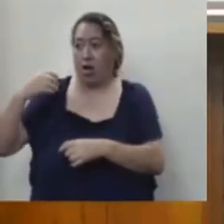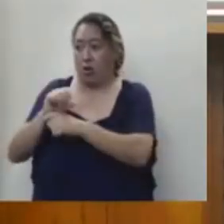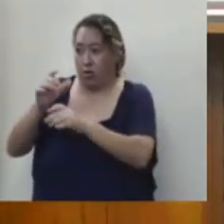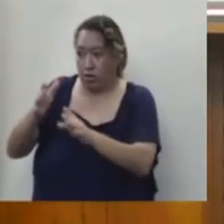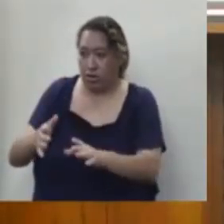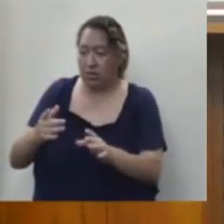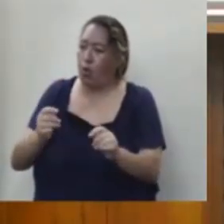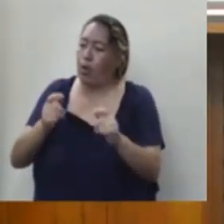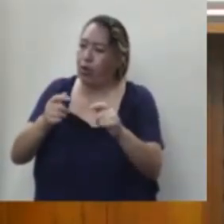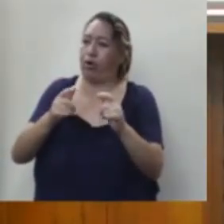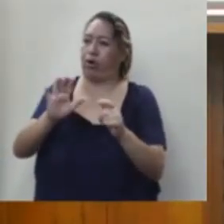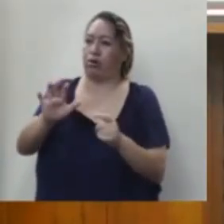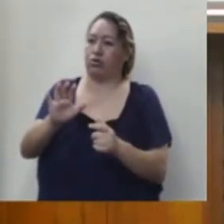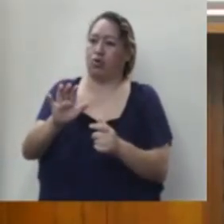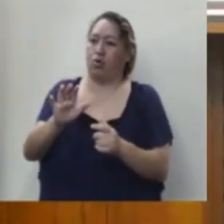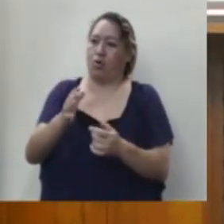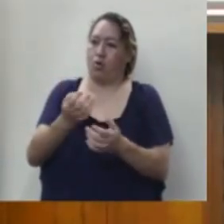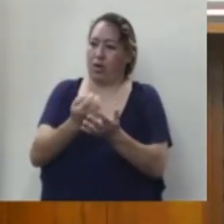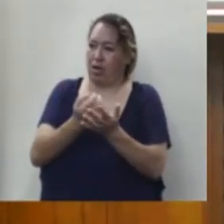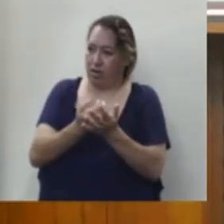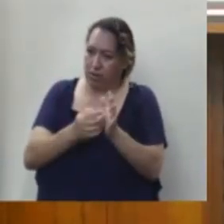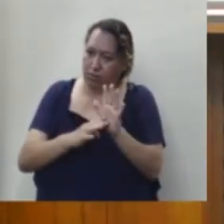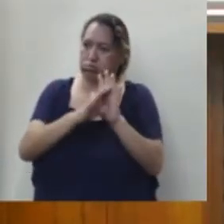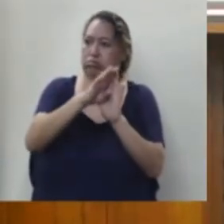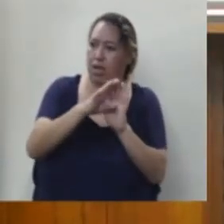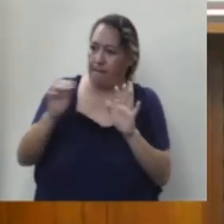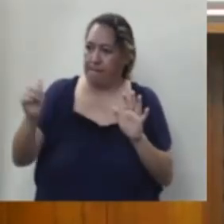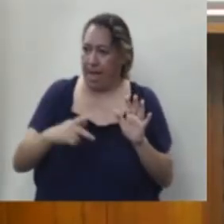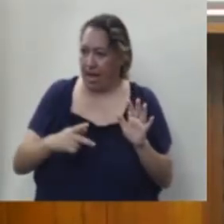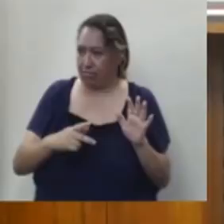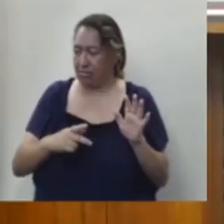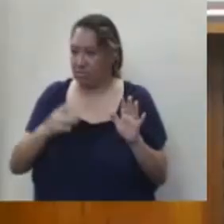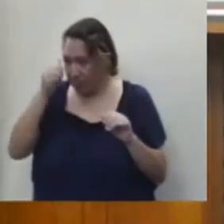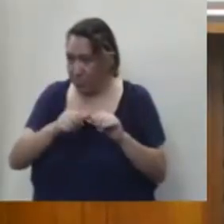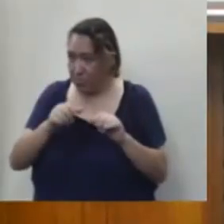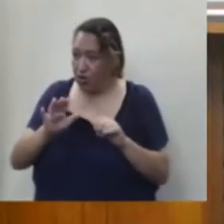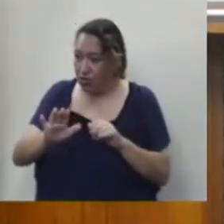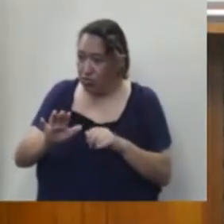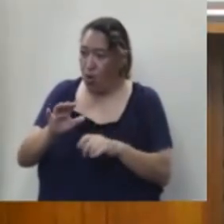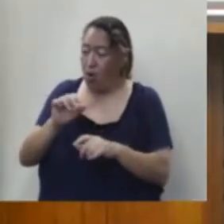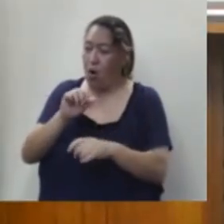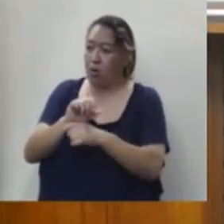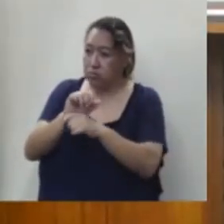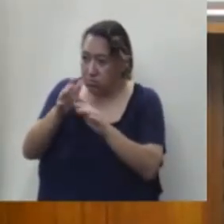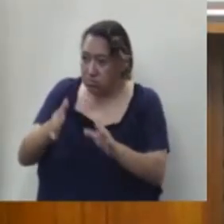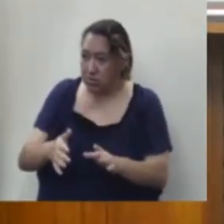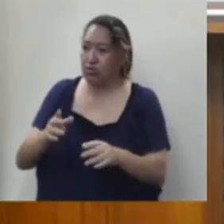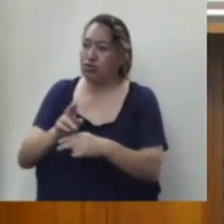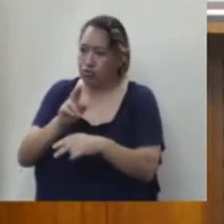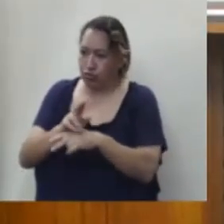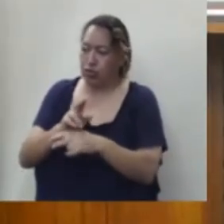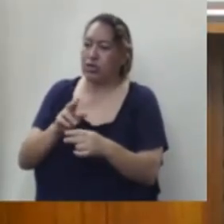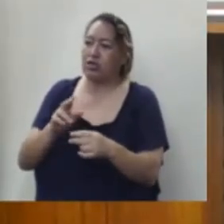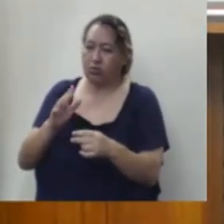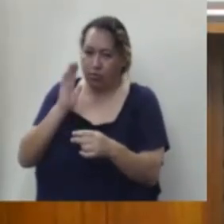back. Because remember, these employees are your consumers also. So if you allow your employees